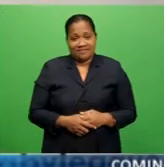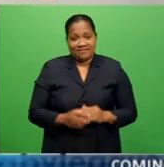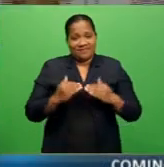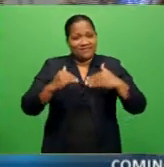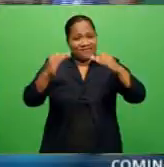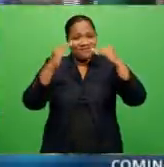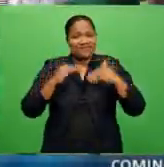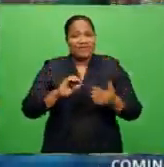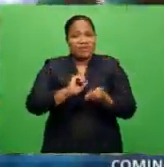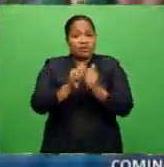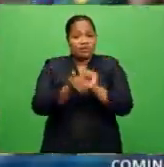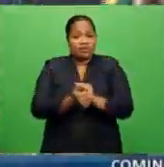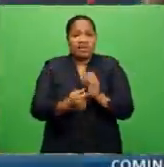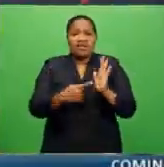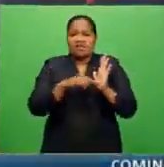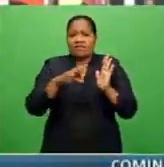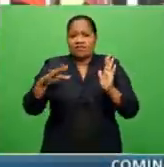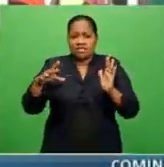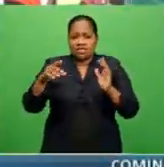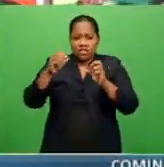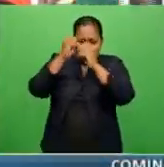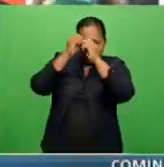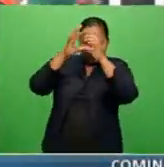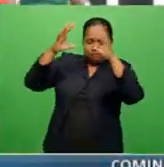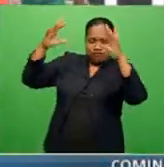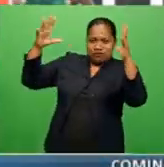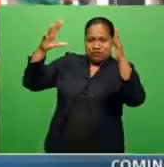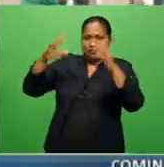Coming up in sports, Tabwandi dreams big.